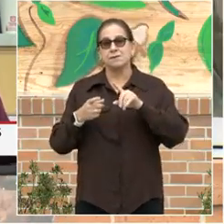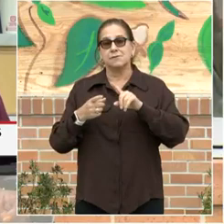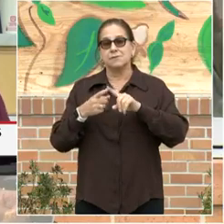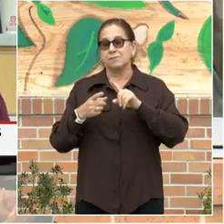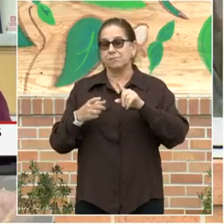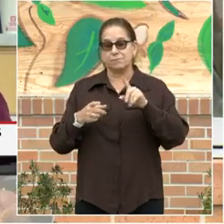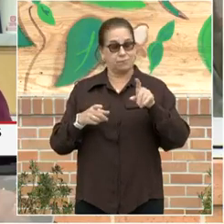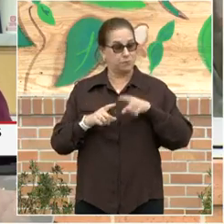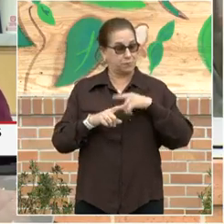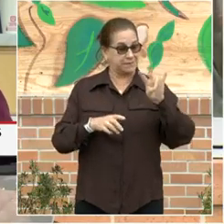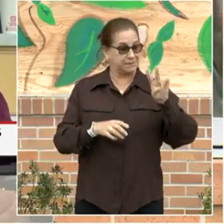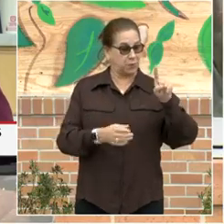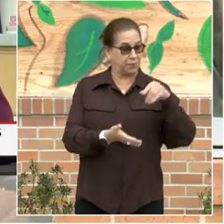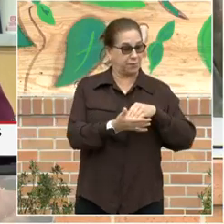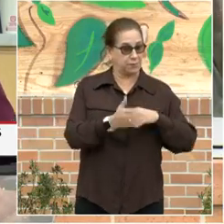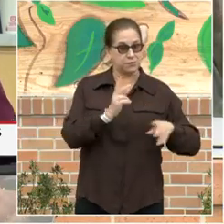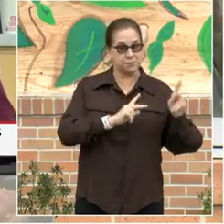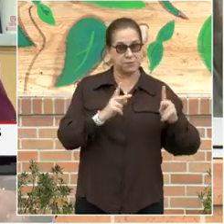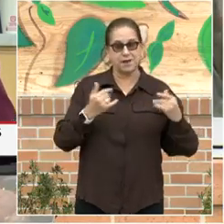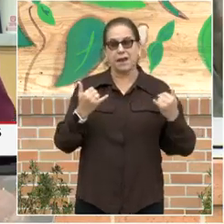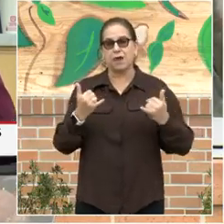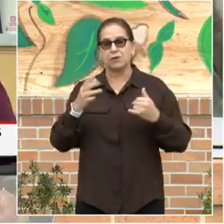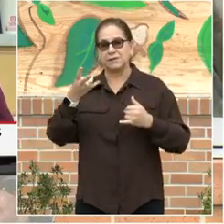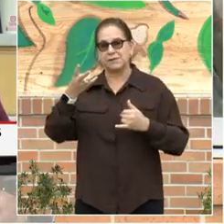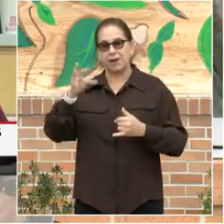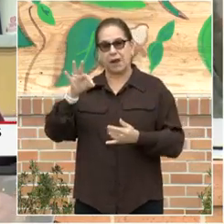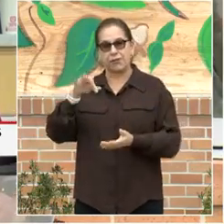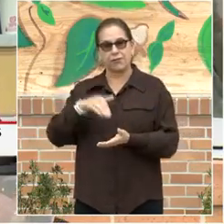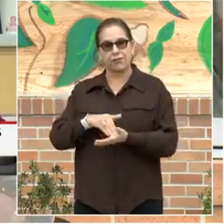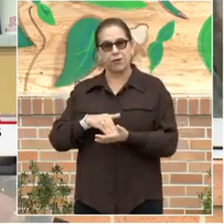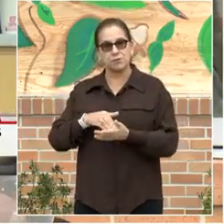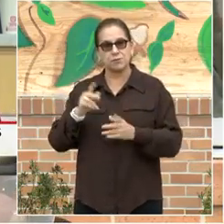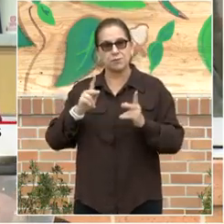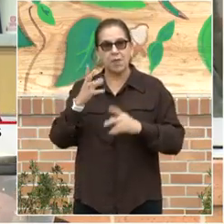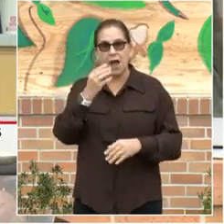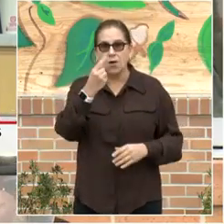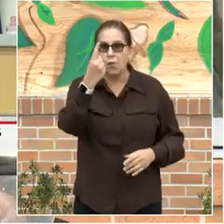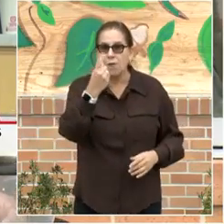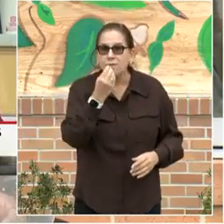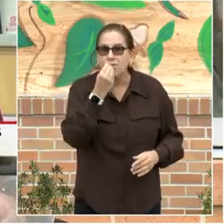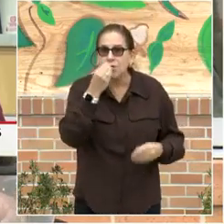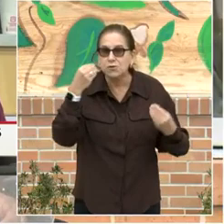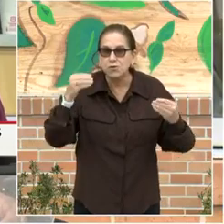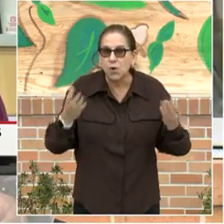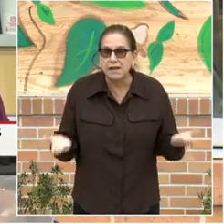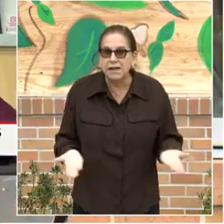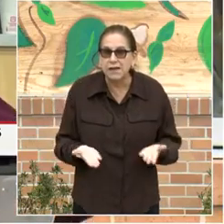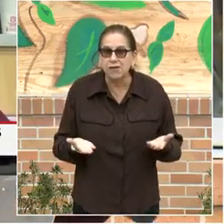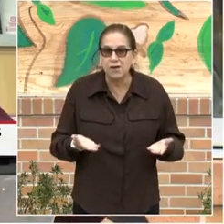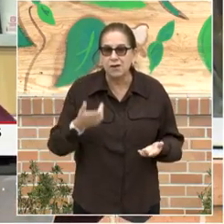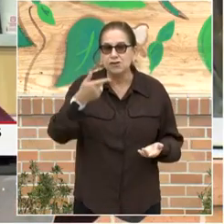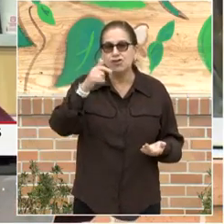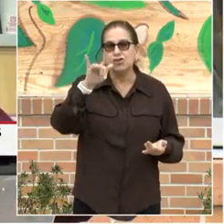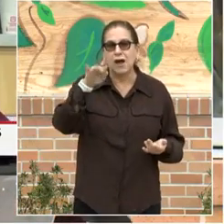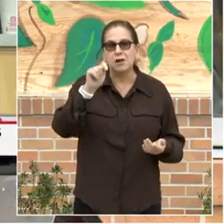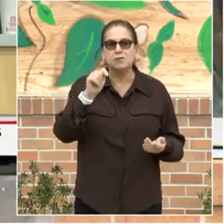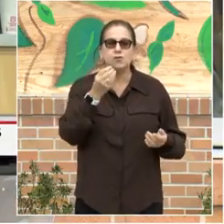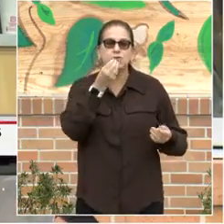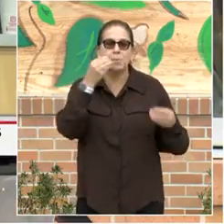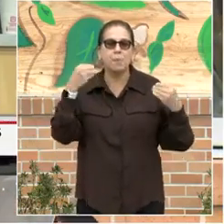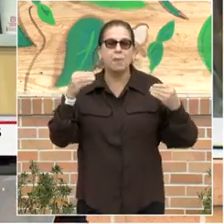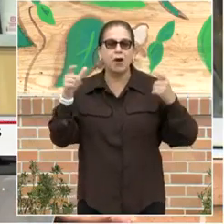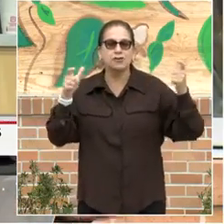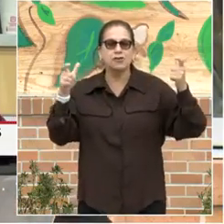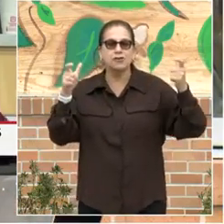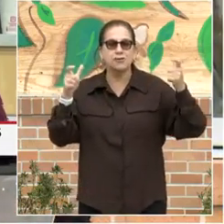people, we still only have one grocery store, and that is the Giant on Alabama Avenue. We're here in Bellevue. How